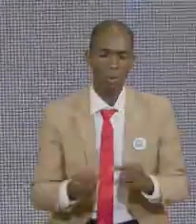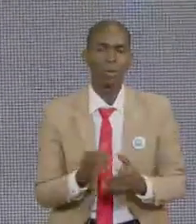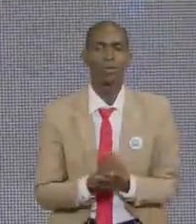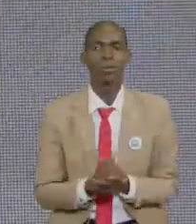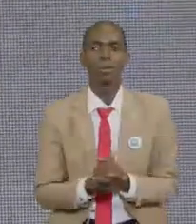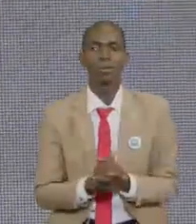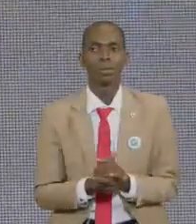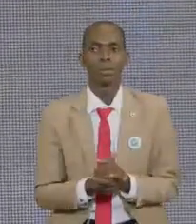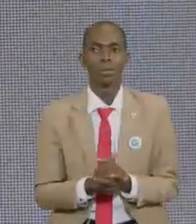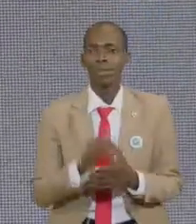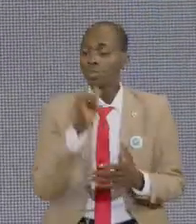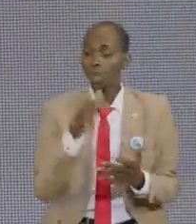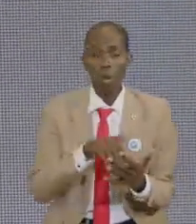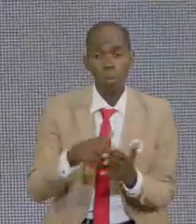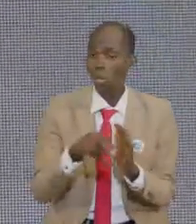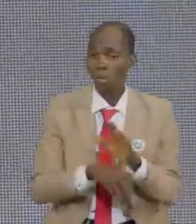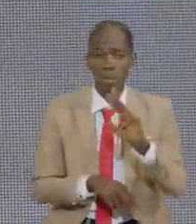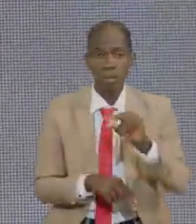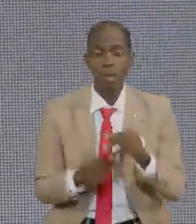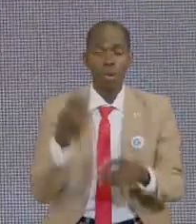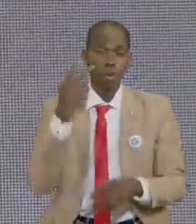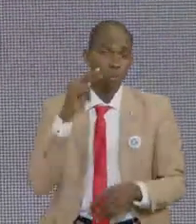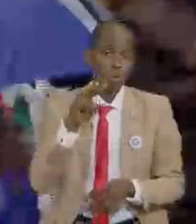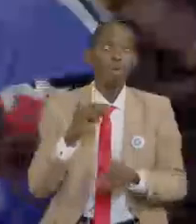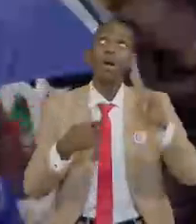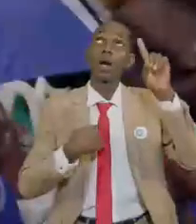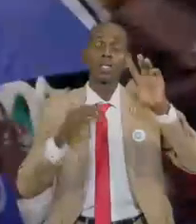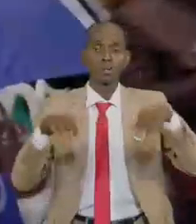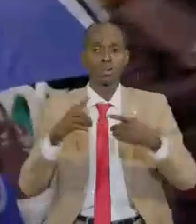Not weakness. Behold, I give unto you power.